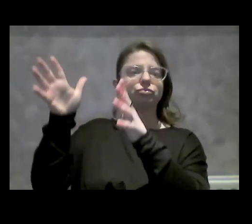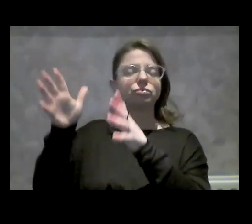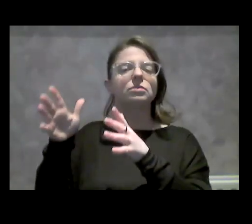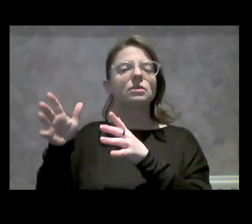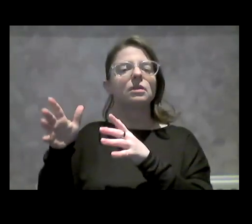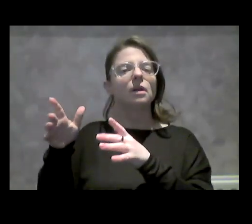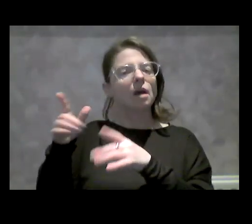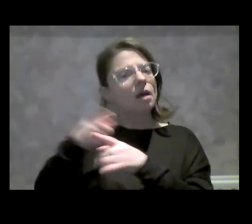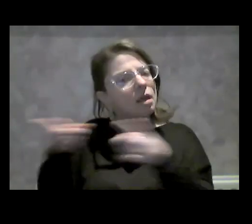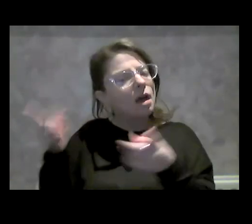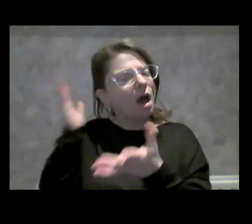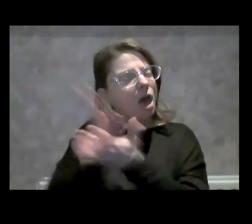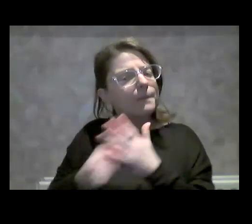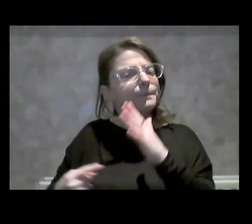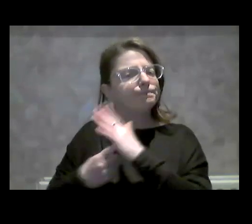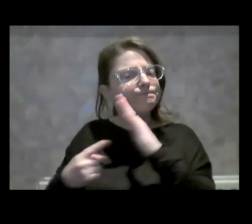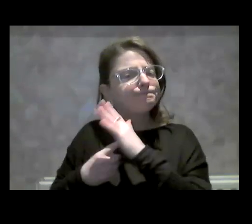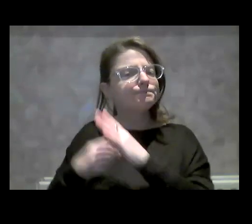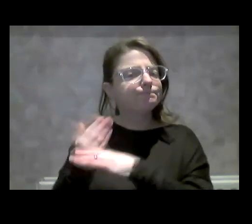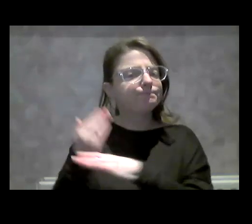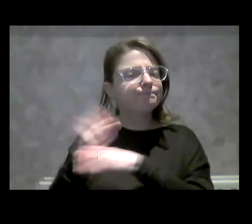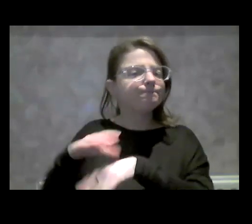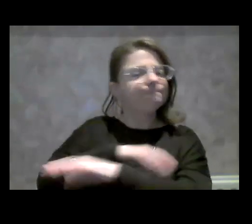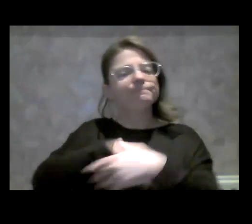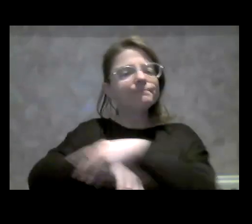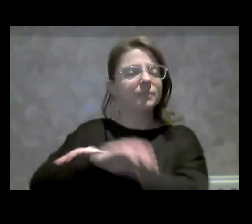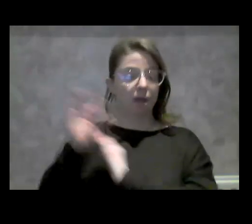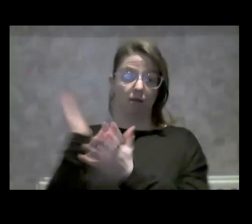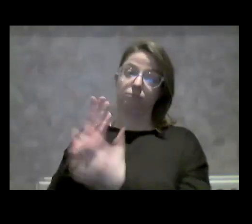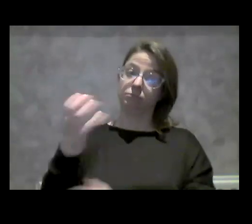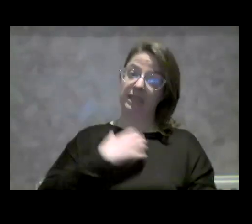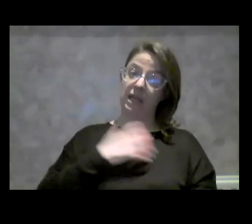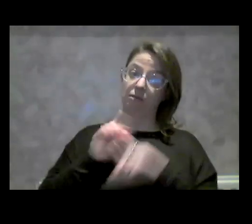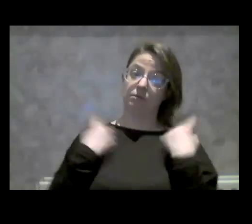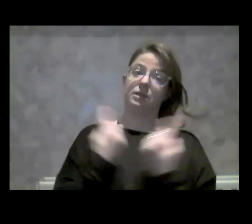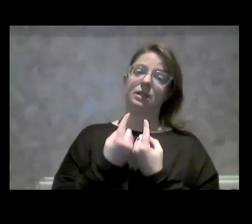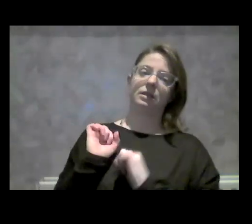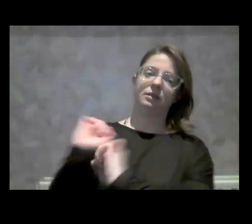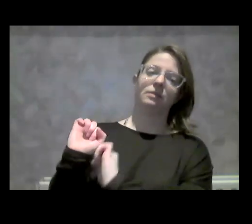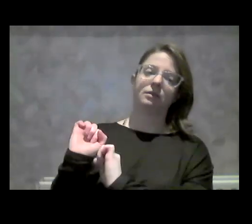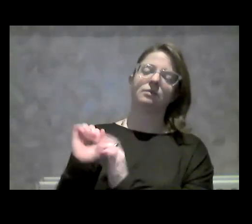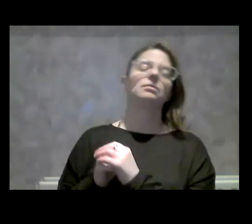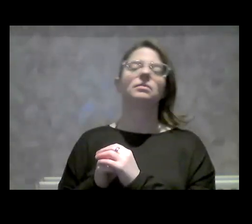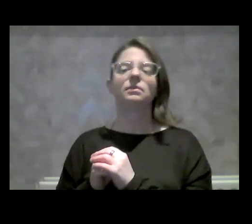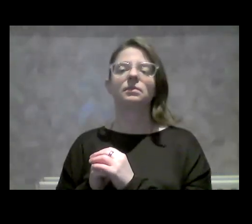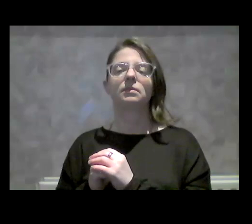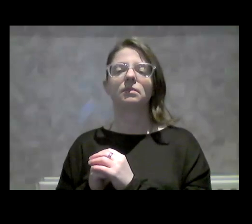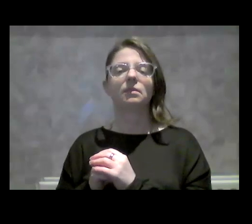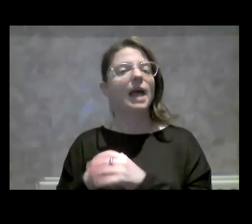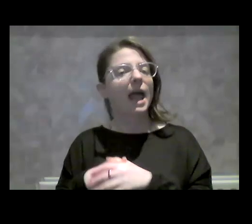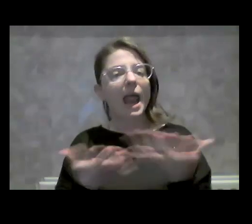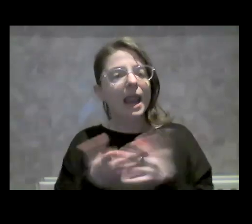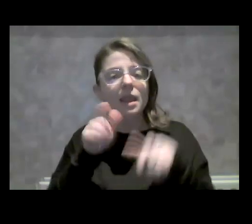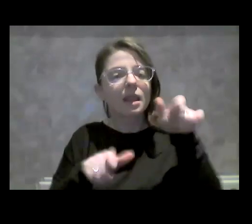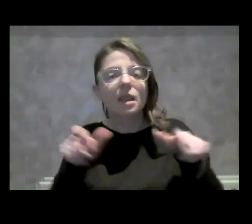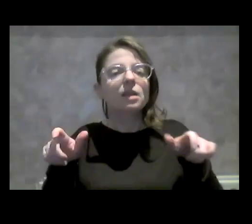are really important and really scary. Besides, all anyone can ever do